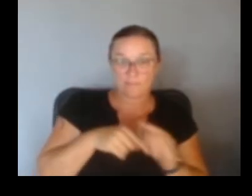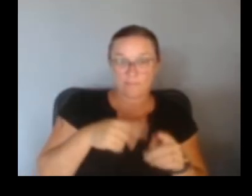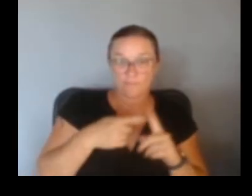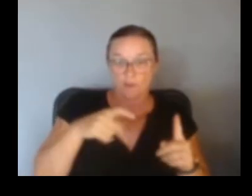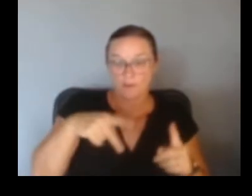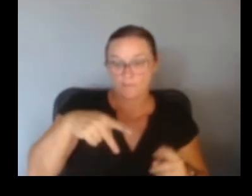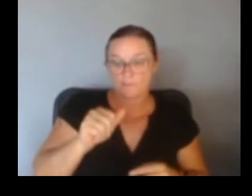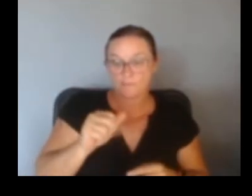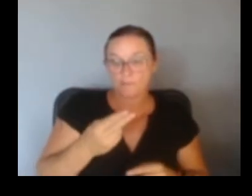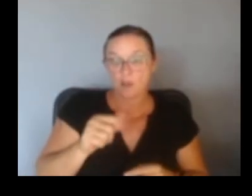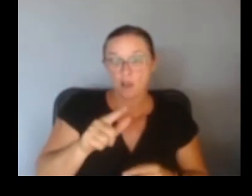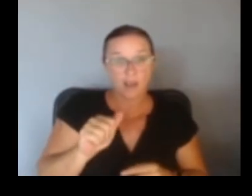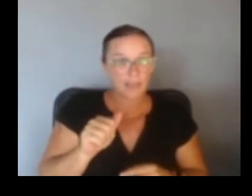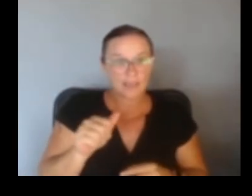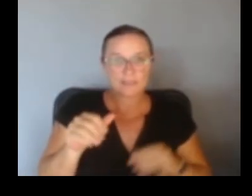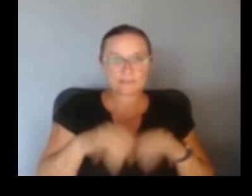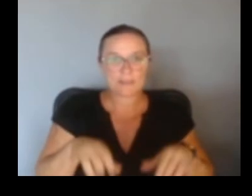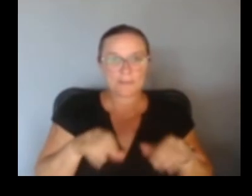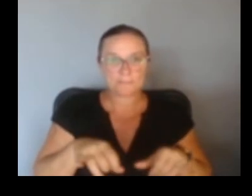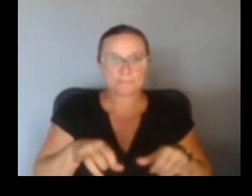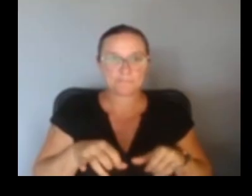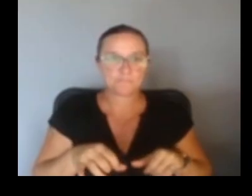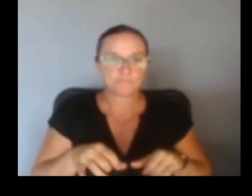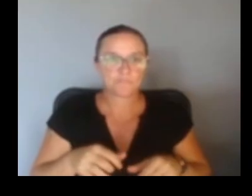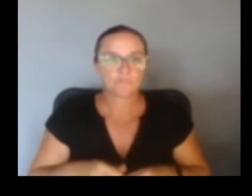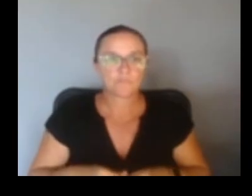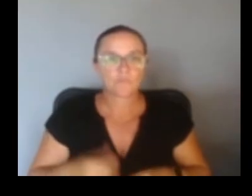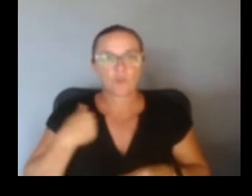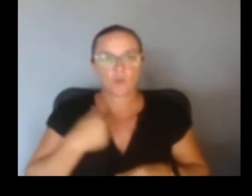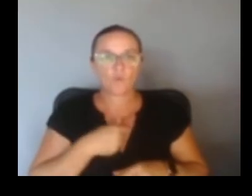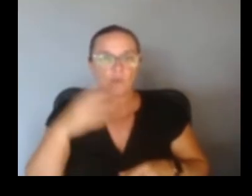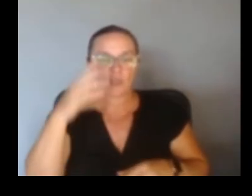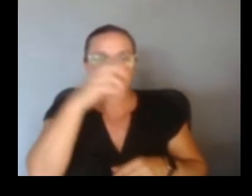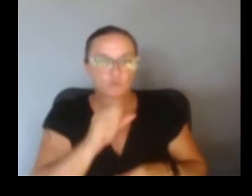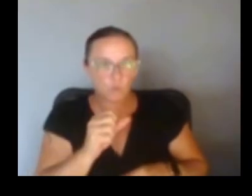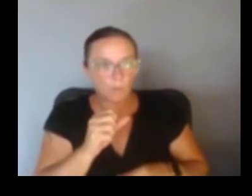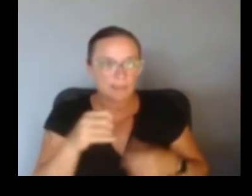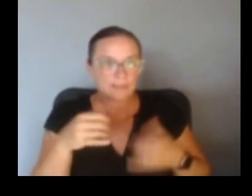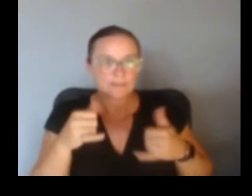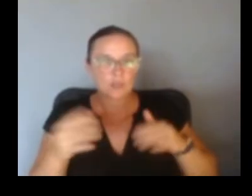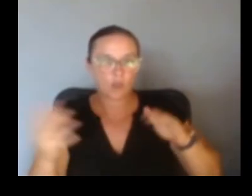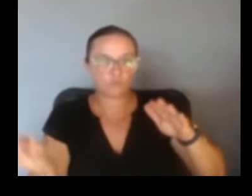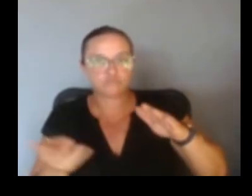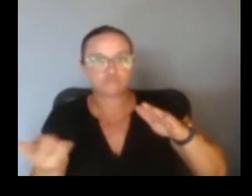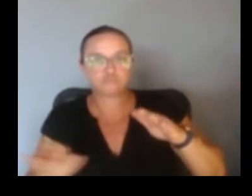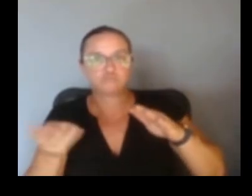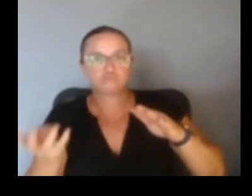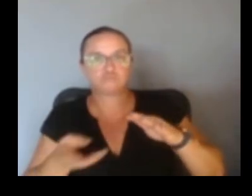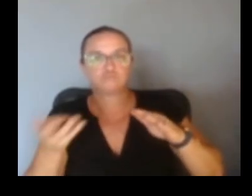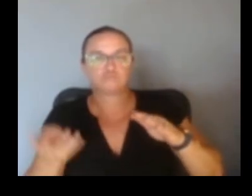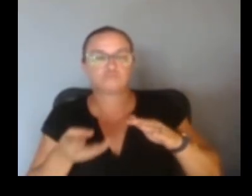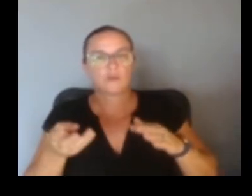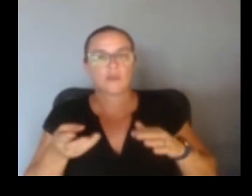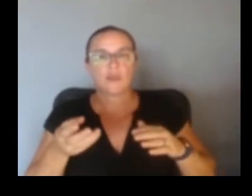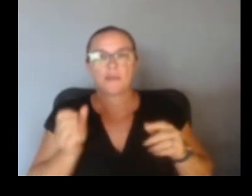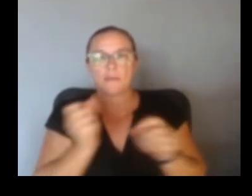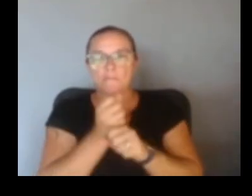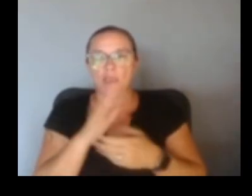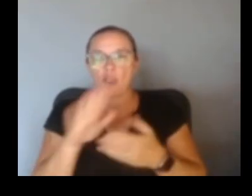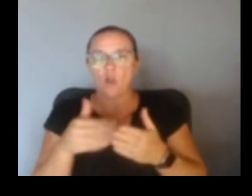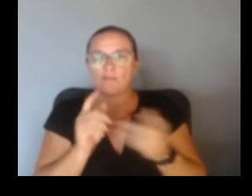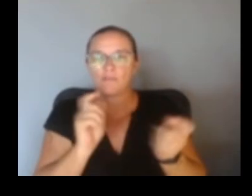with the hotspot feeder source of the volcano. We can presume magma is still coming in at a healthy rate into the volcano to cause all these changes at the